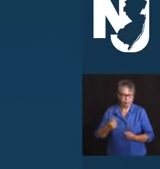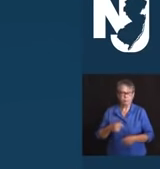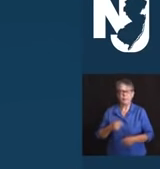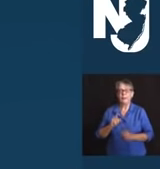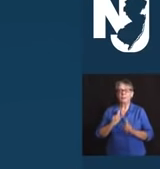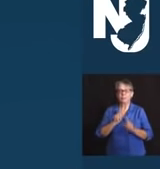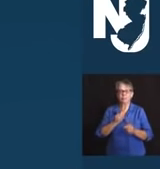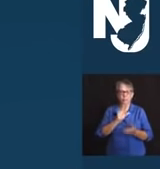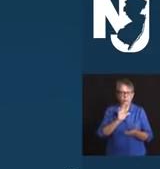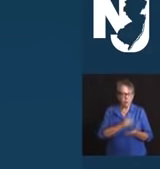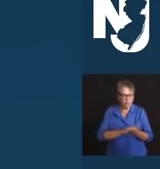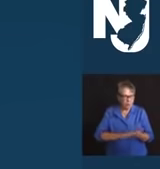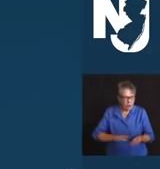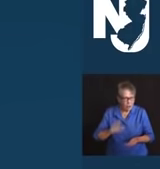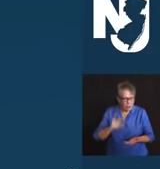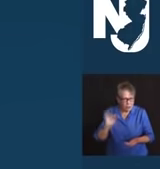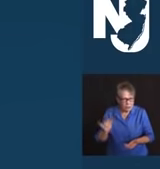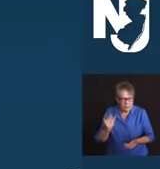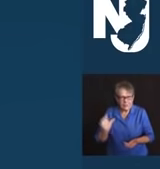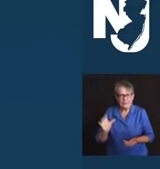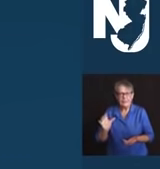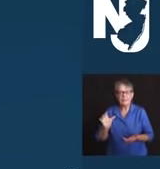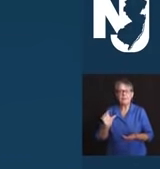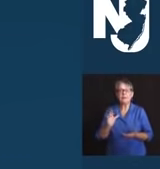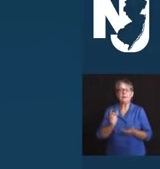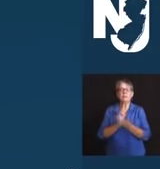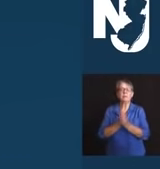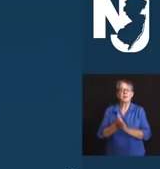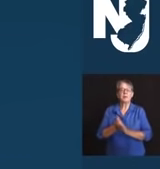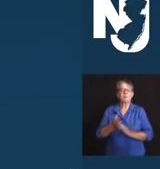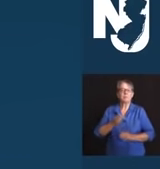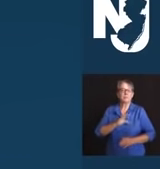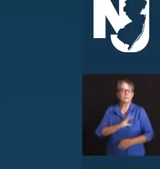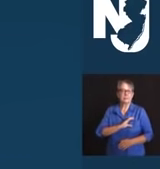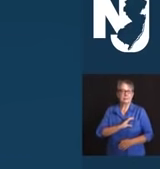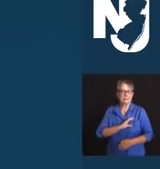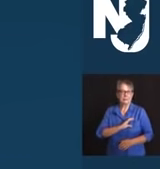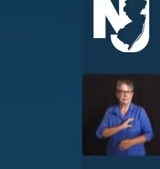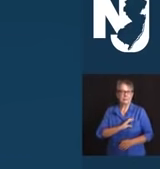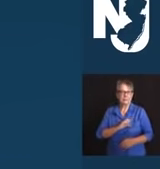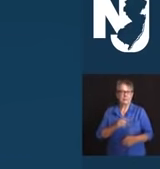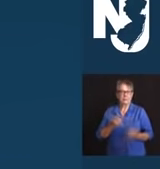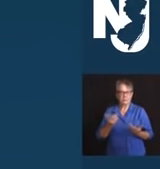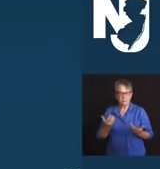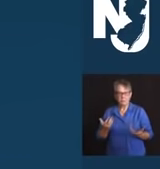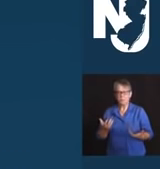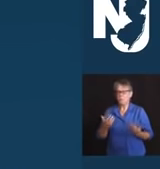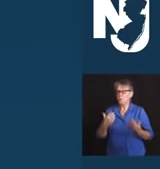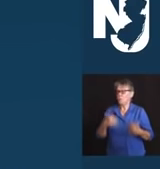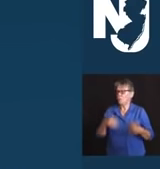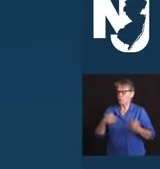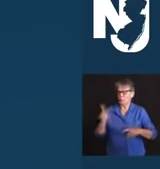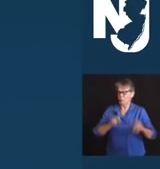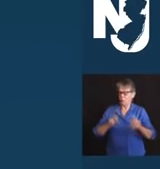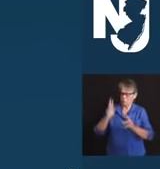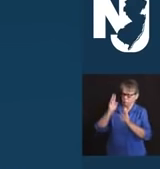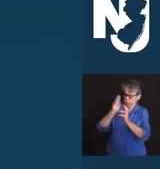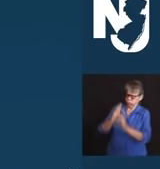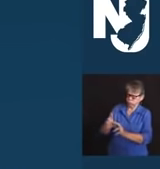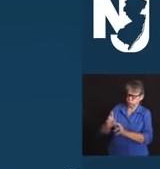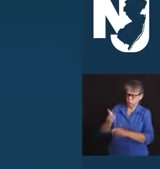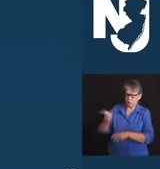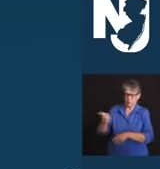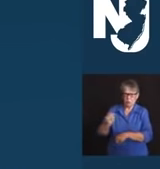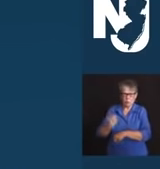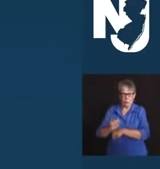City Police Department. Ray was a well-respected member of the department, rising to the rank of detective and also serving